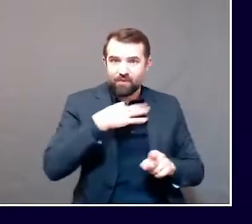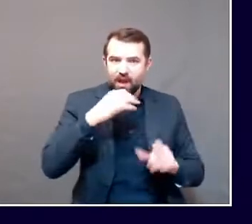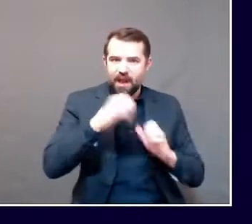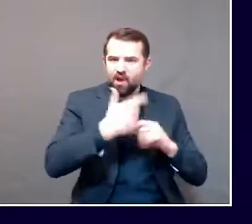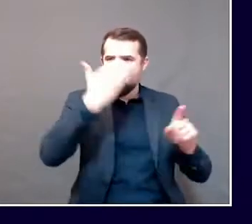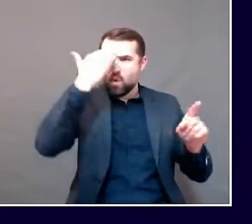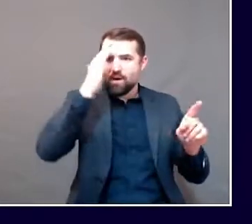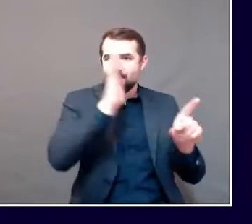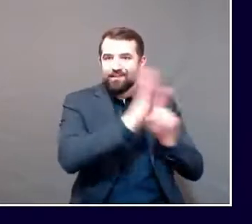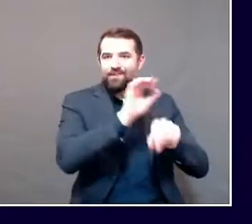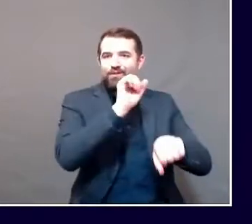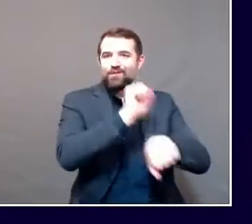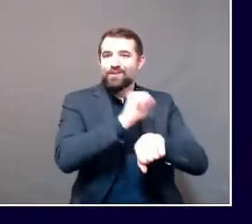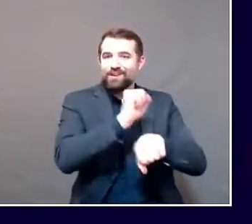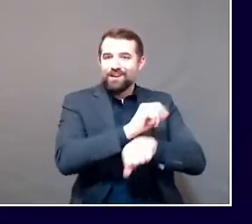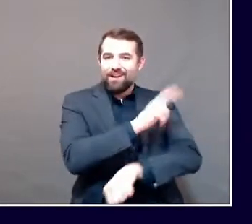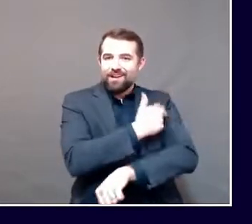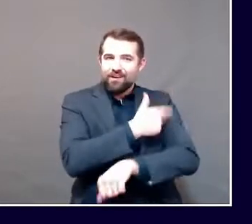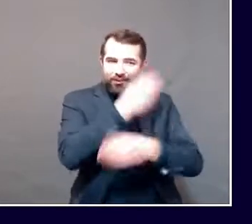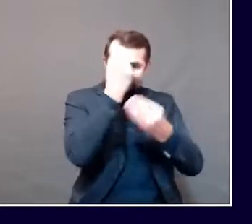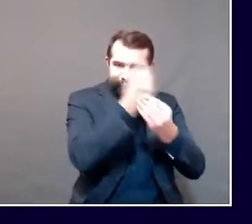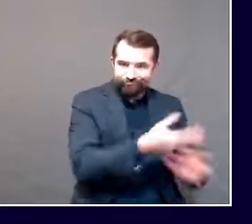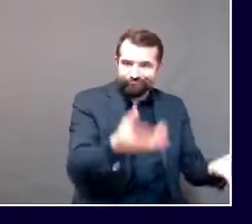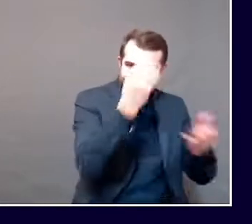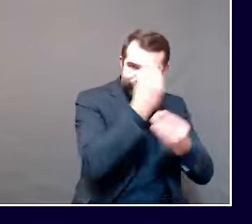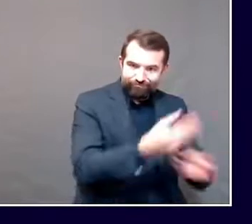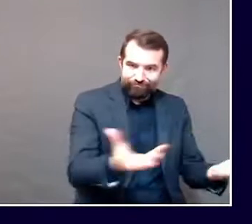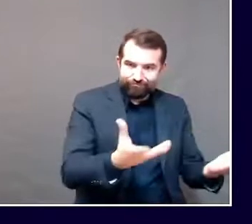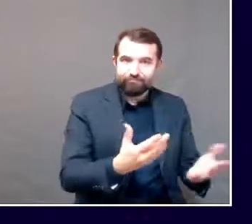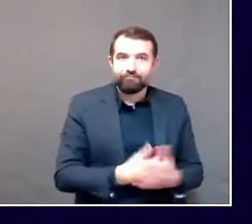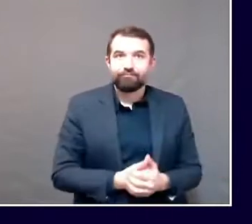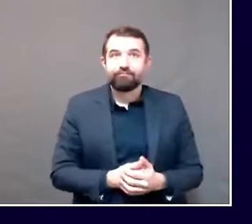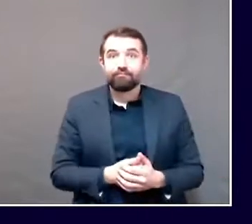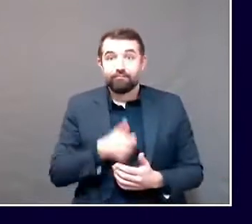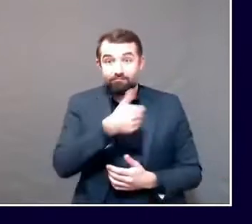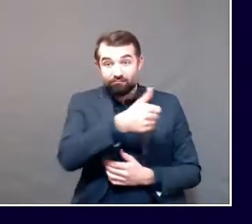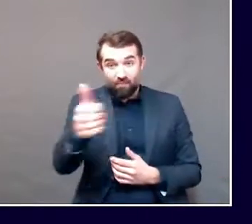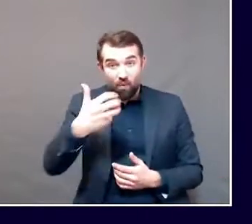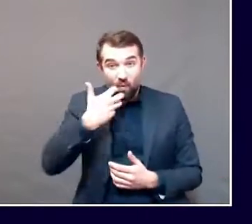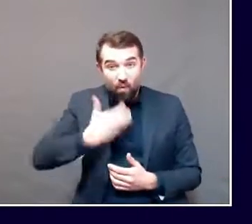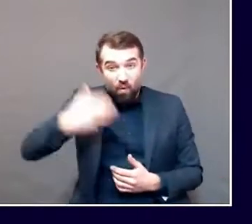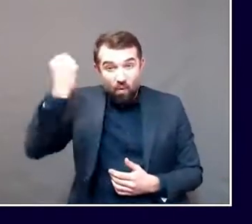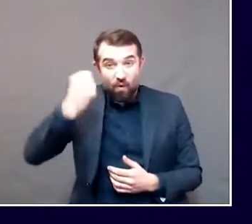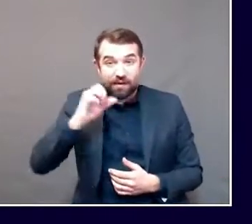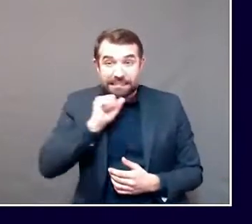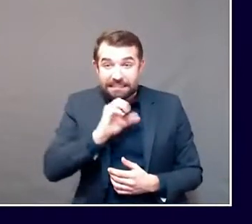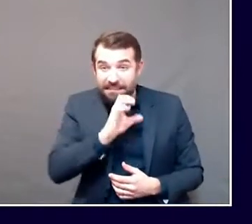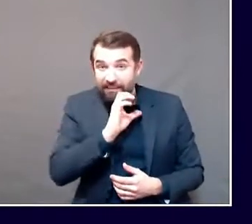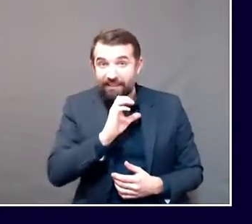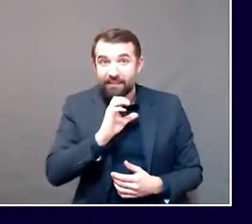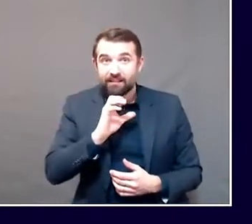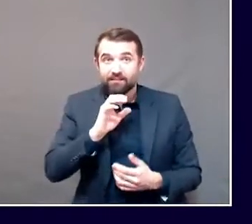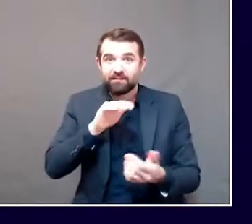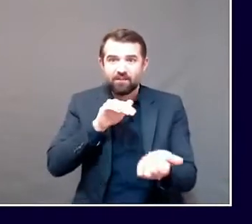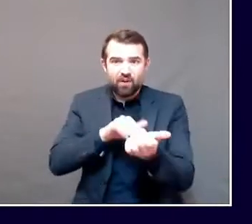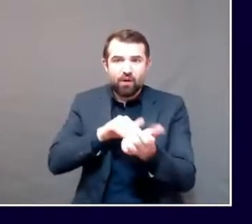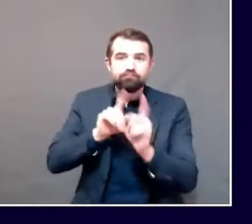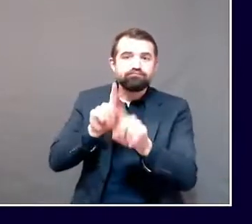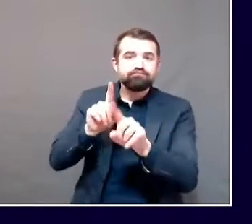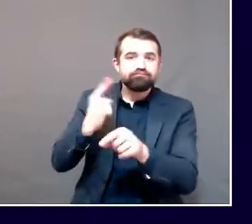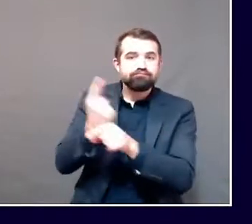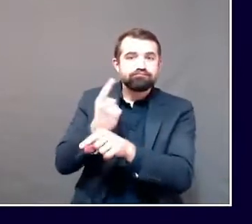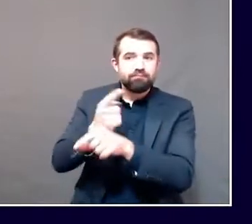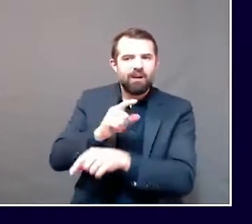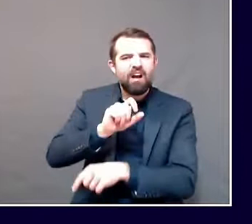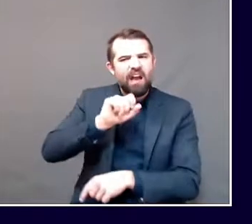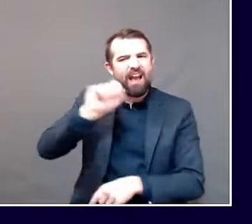regular contact with your physician, that's more likely to be the way in which you find out. If you're a member of the general public, as